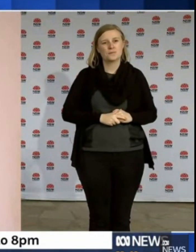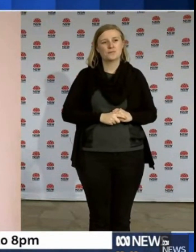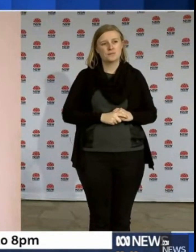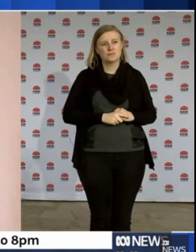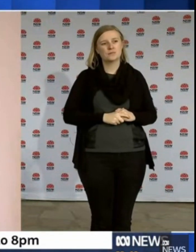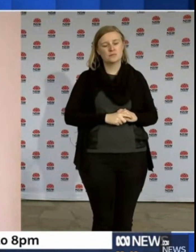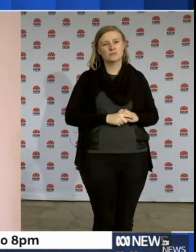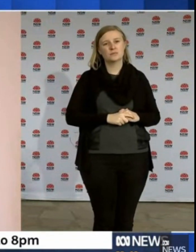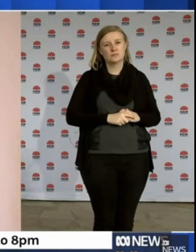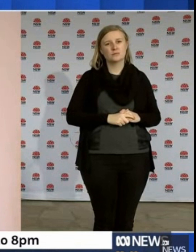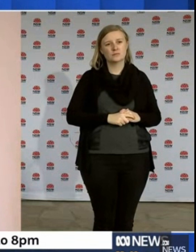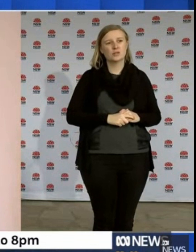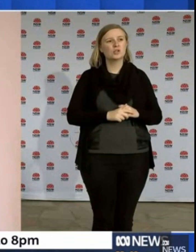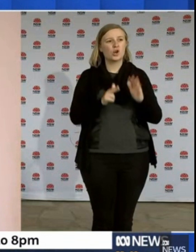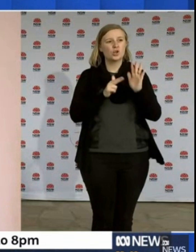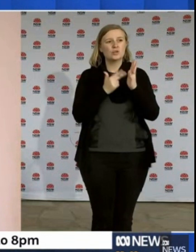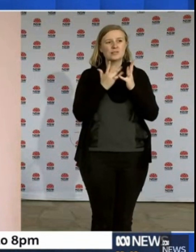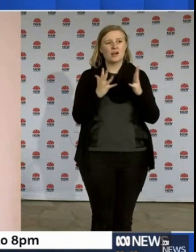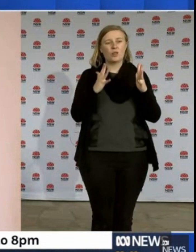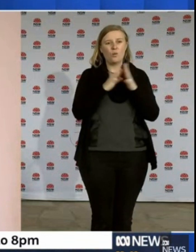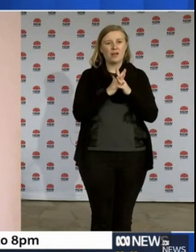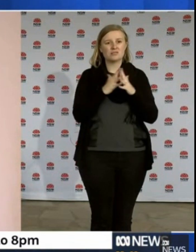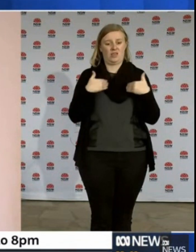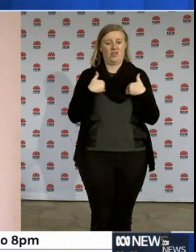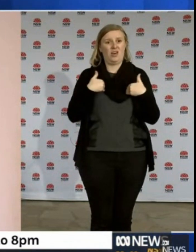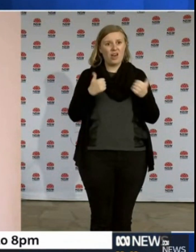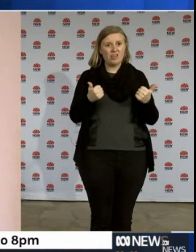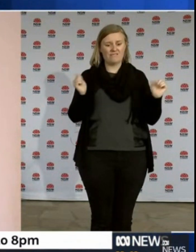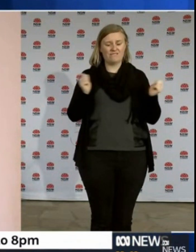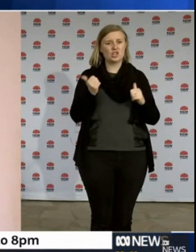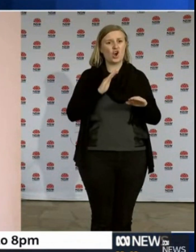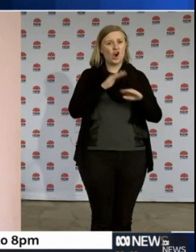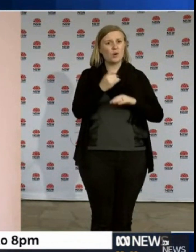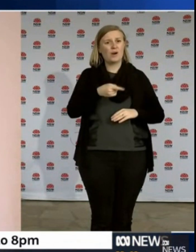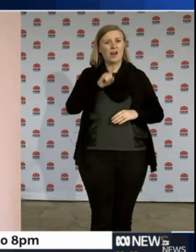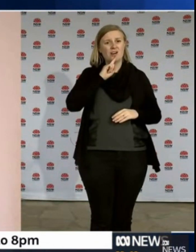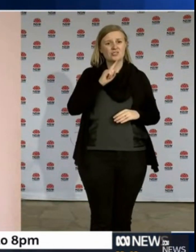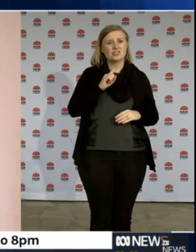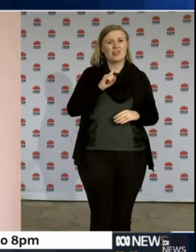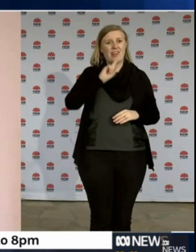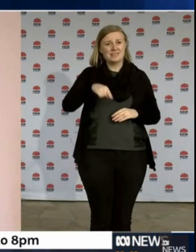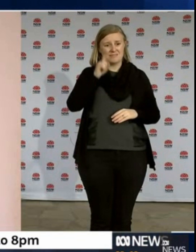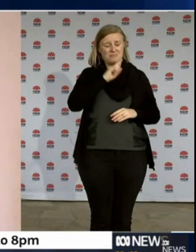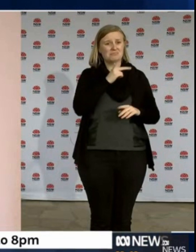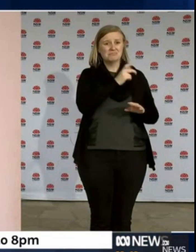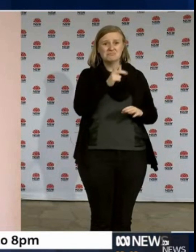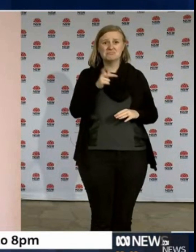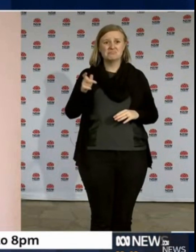New South Wales Health managed to get over 100,000 people vaccinated. And remember, I begged the federal government to let us do